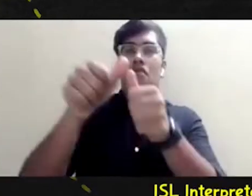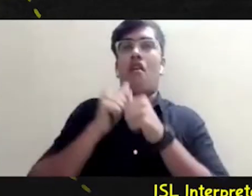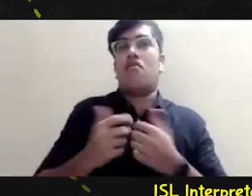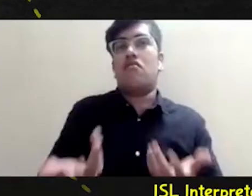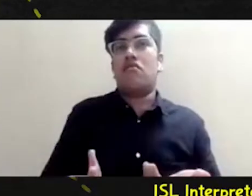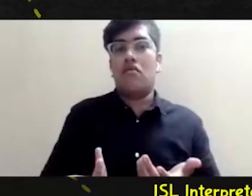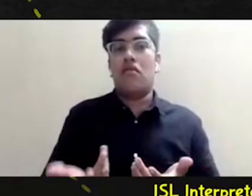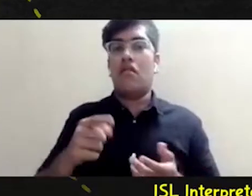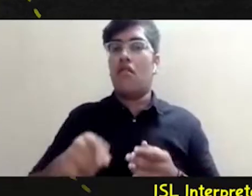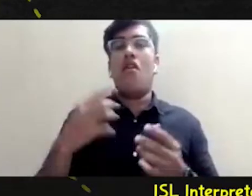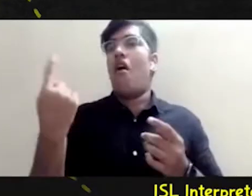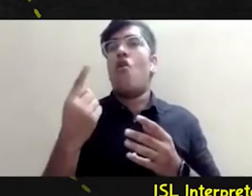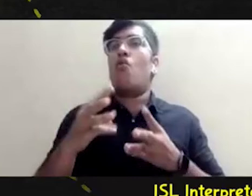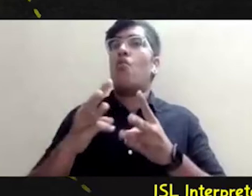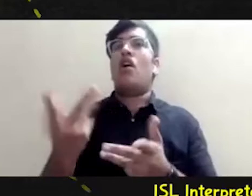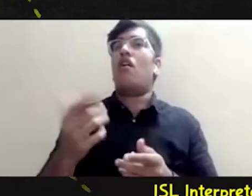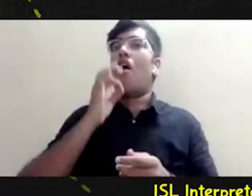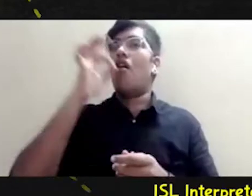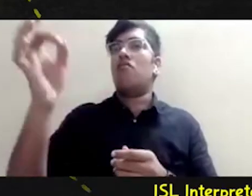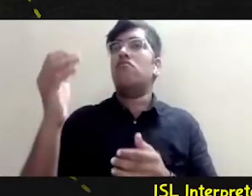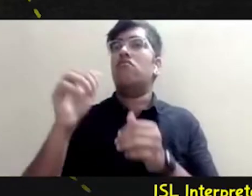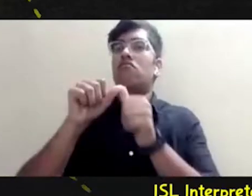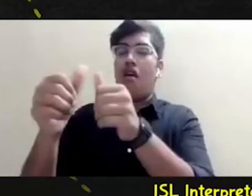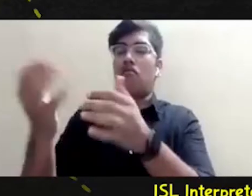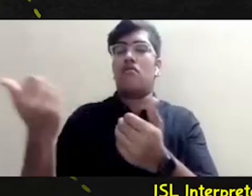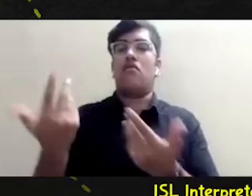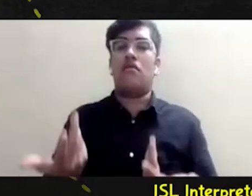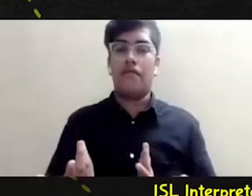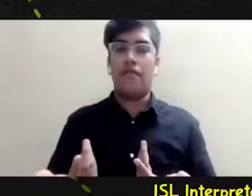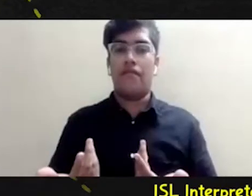often the only way of holding them accountable. And so I think, but